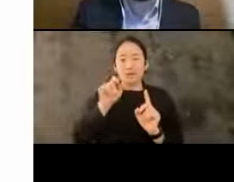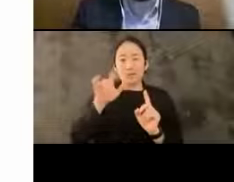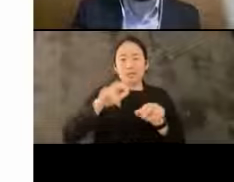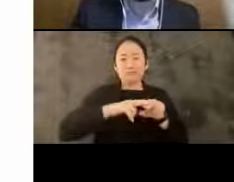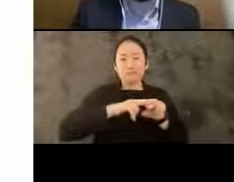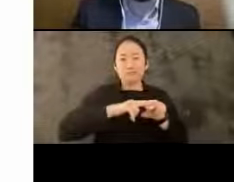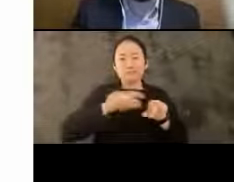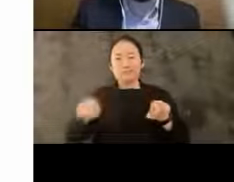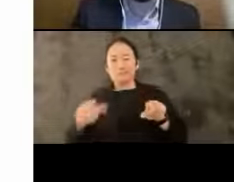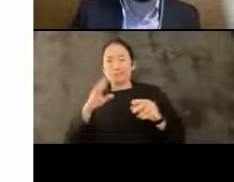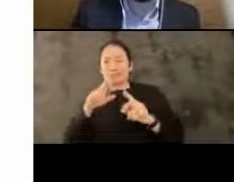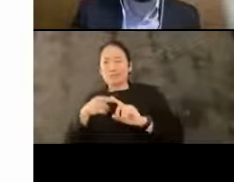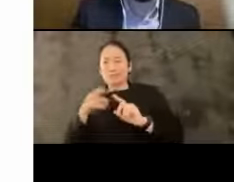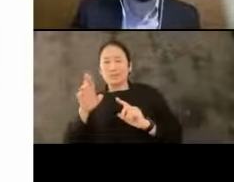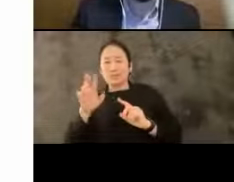of the